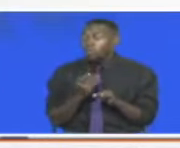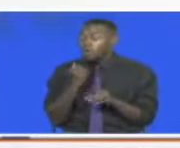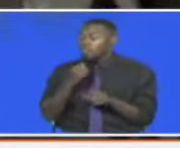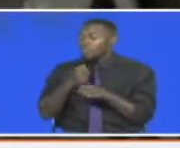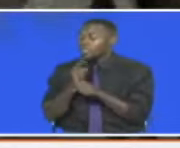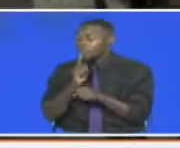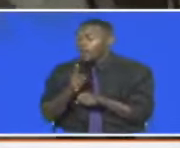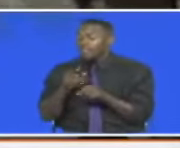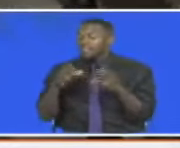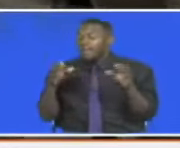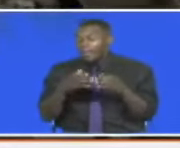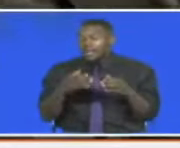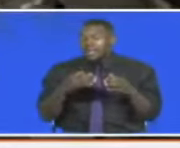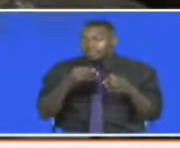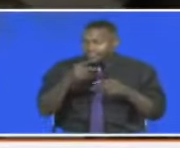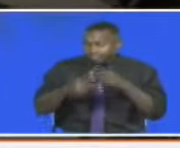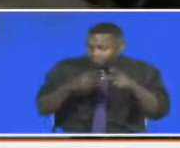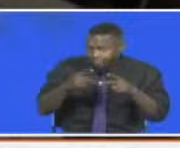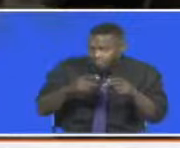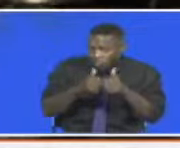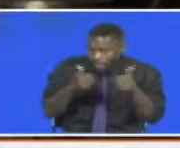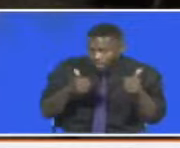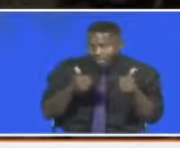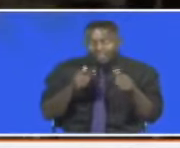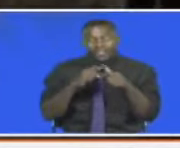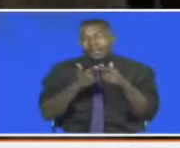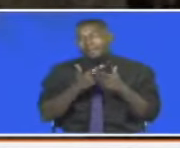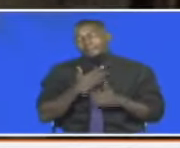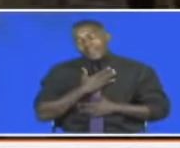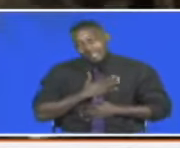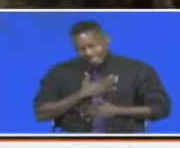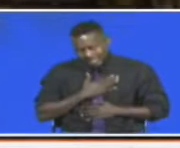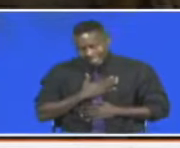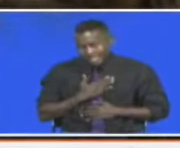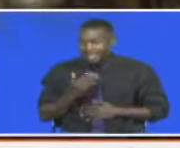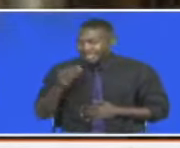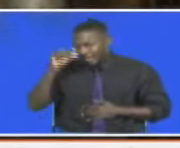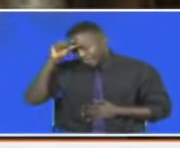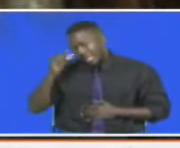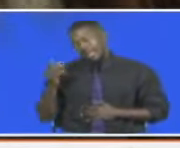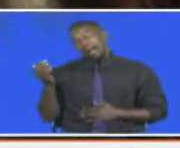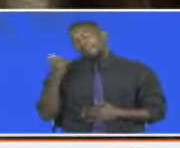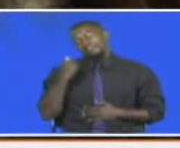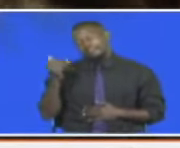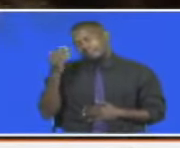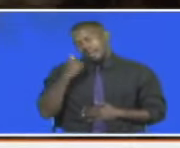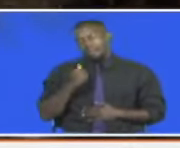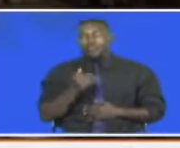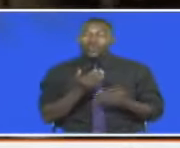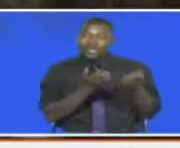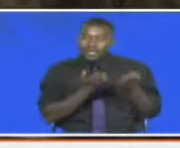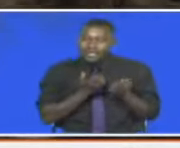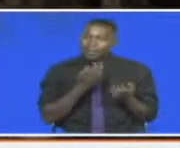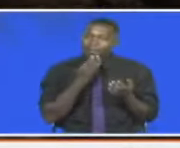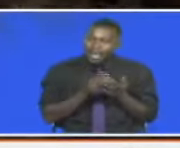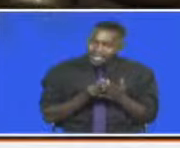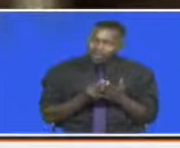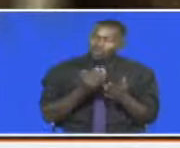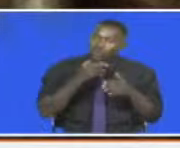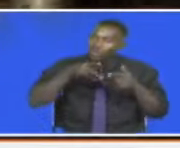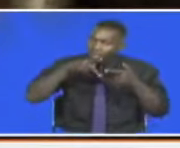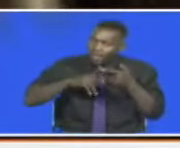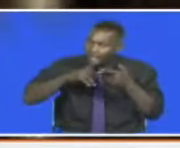running, then this is the time that is a bit more urgent than ever. That we need money, that the company stops